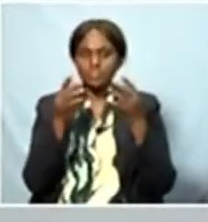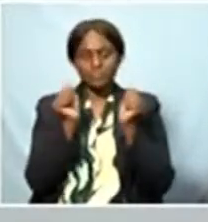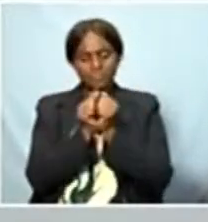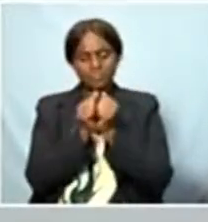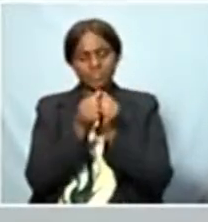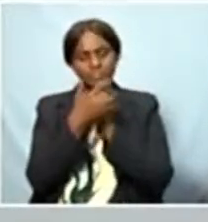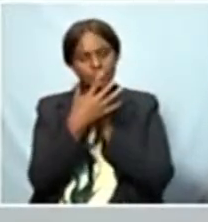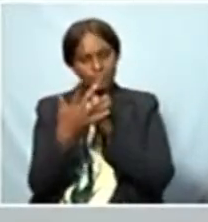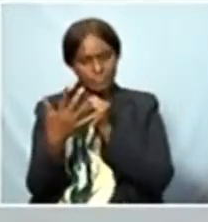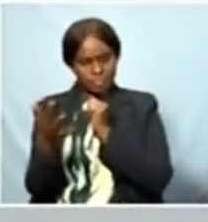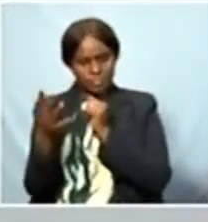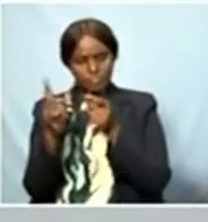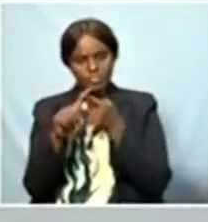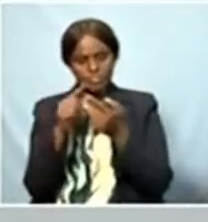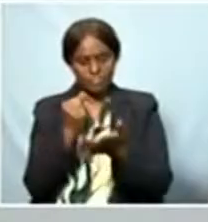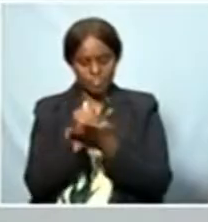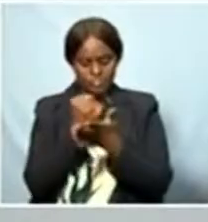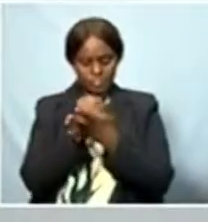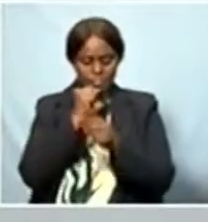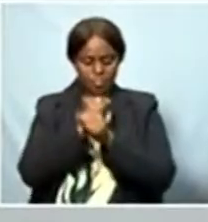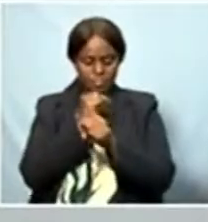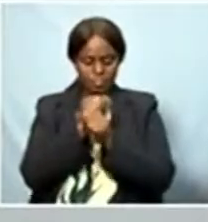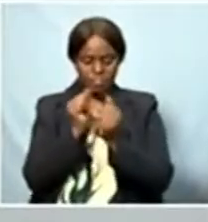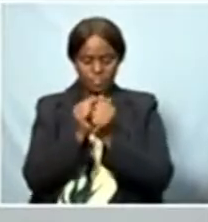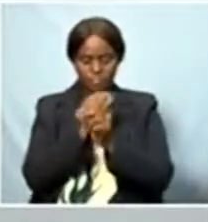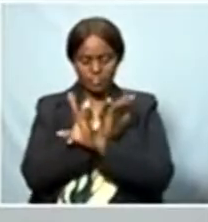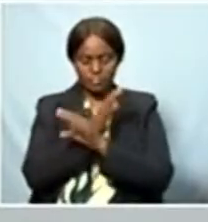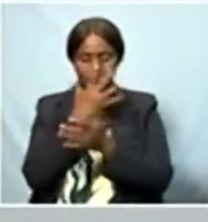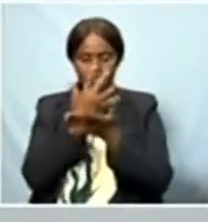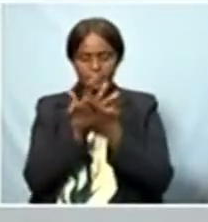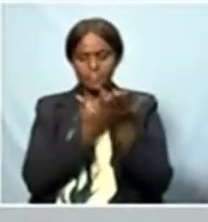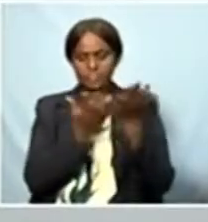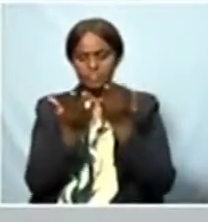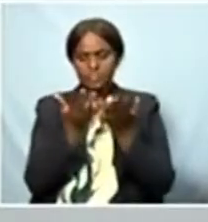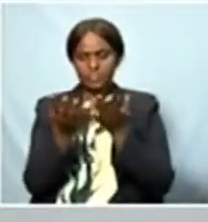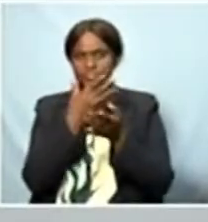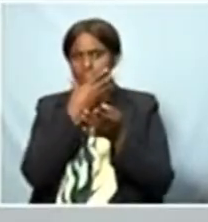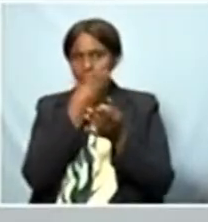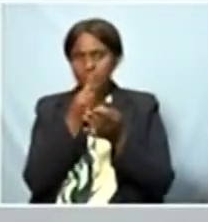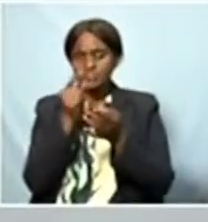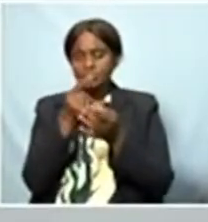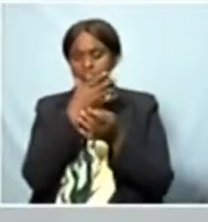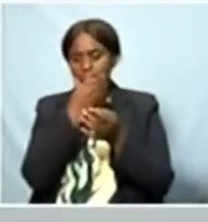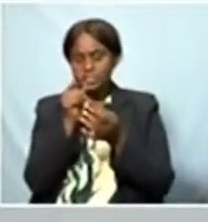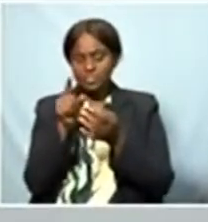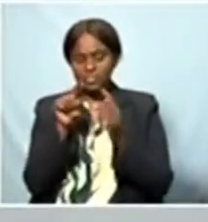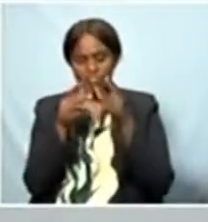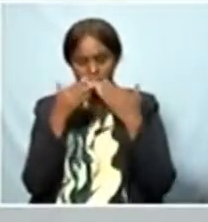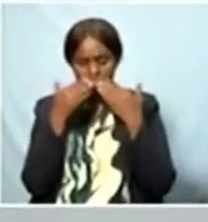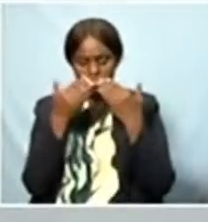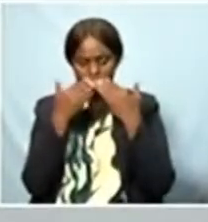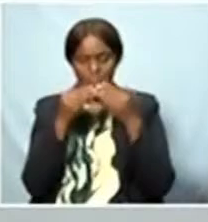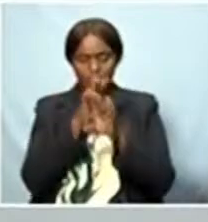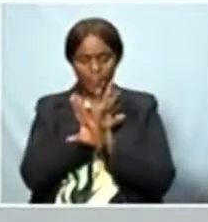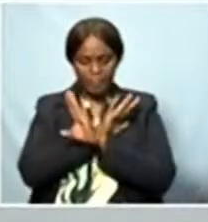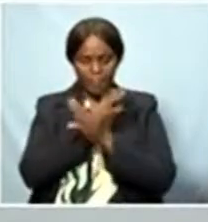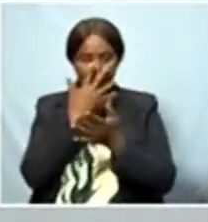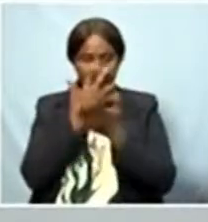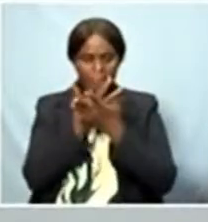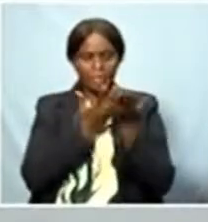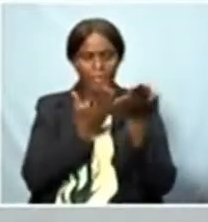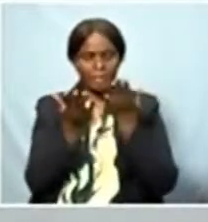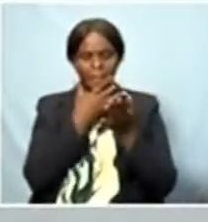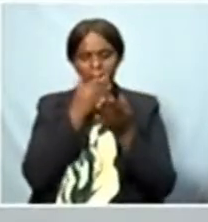of assets to aid the operations of the Zambia Correctional Service Commission. The Commission commends the Zambia Correctional Service